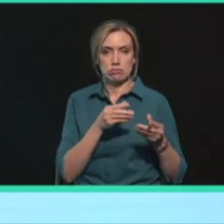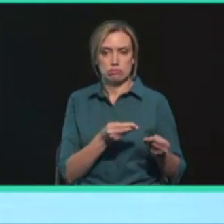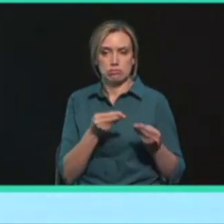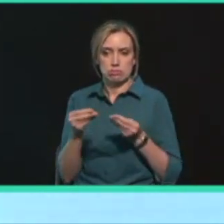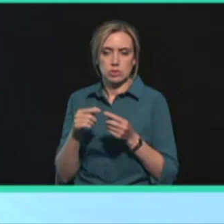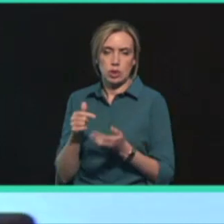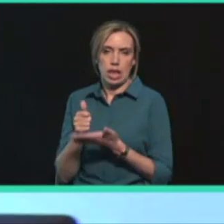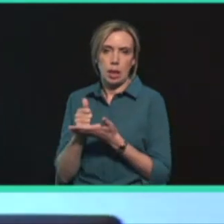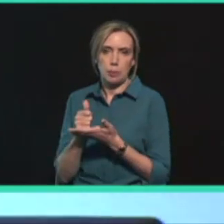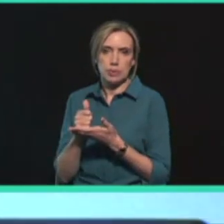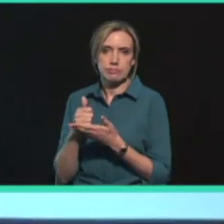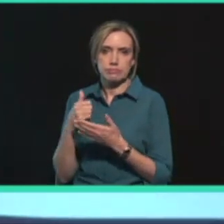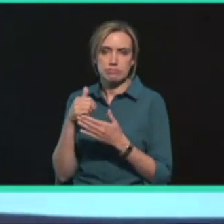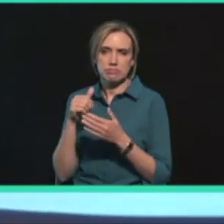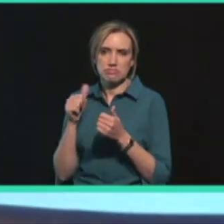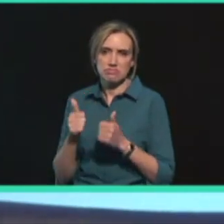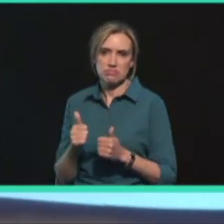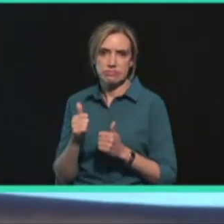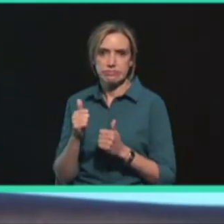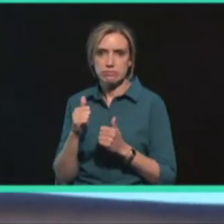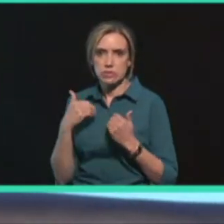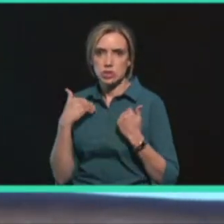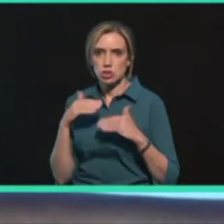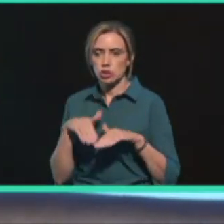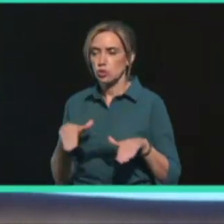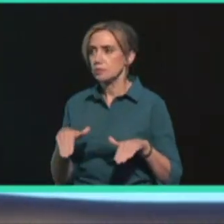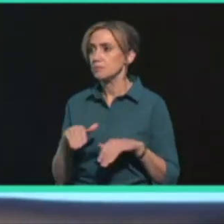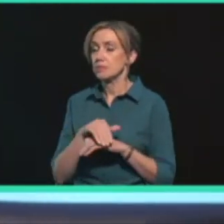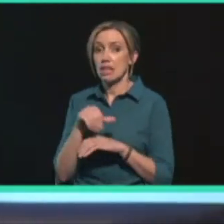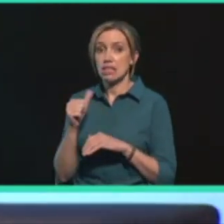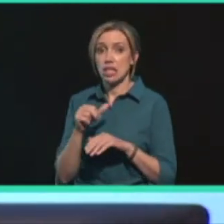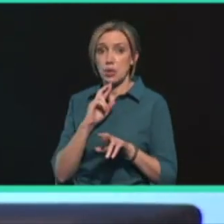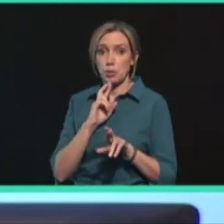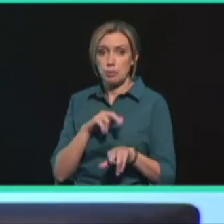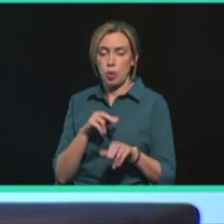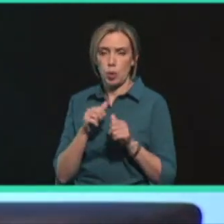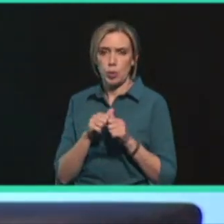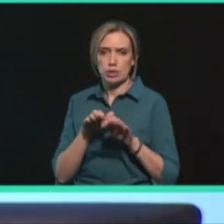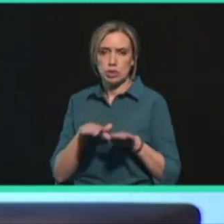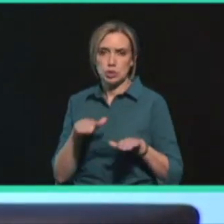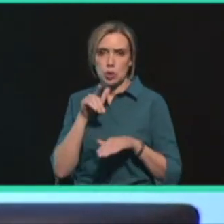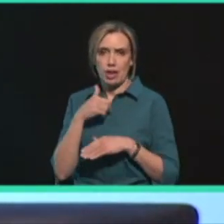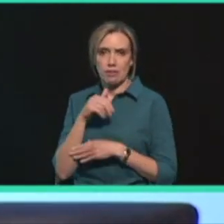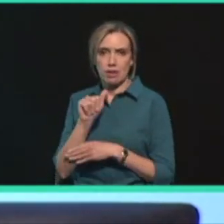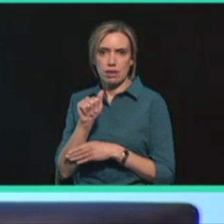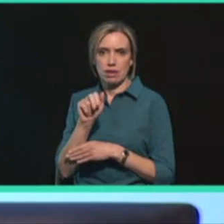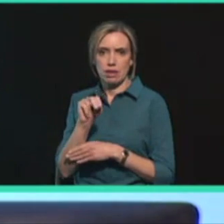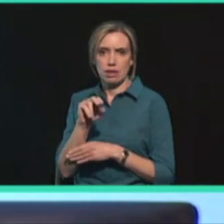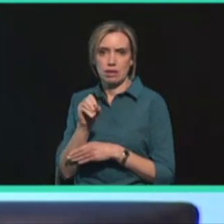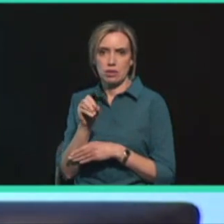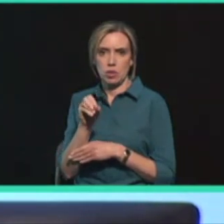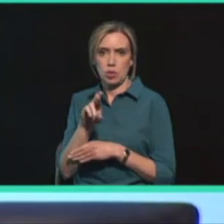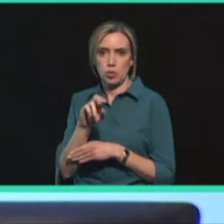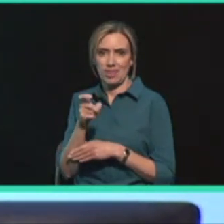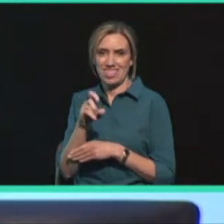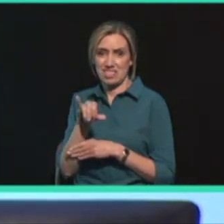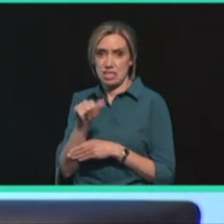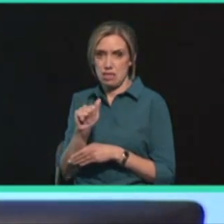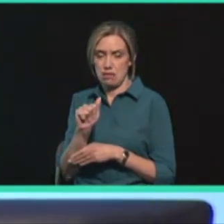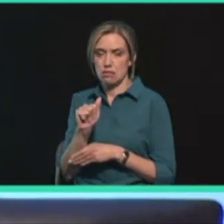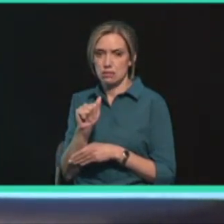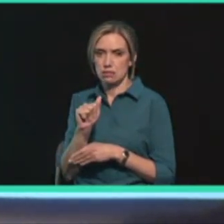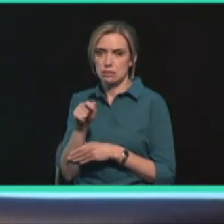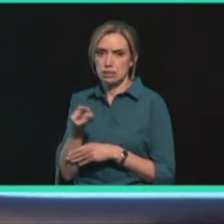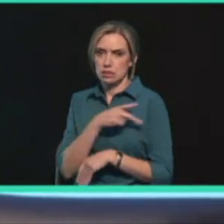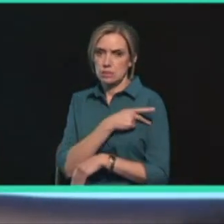So, and there's actually one case report on a patient with anorexia nervosa, and she was a patient have undergone a lot